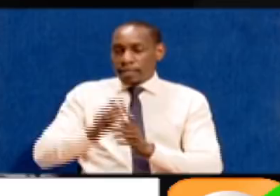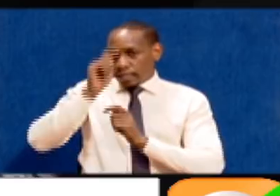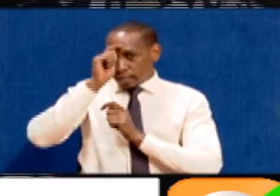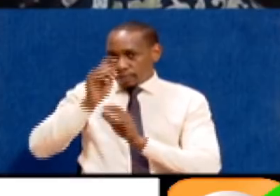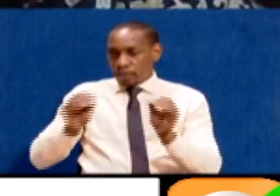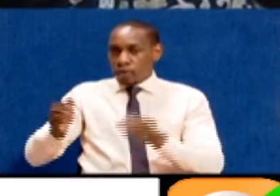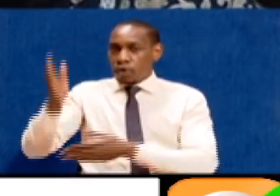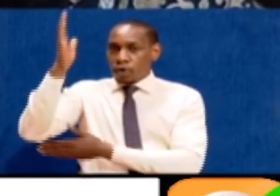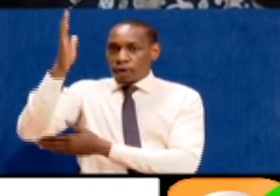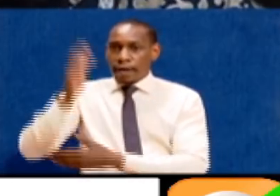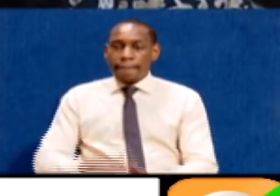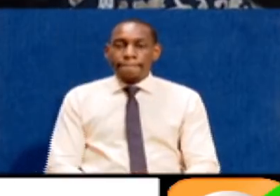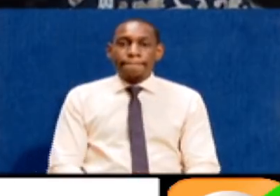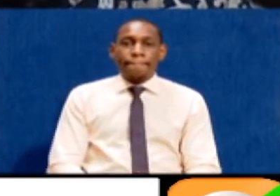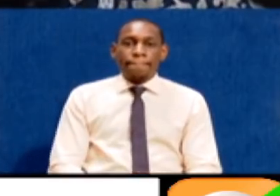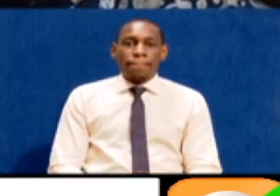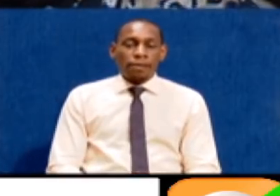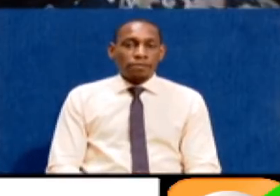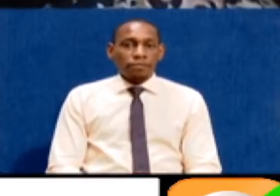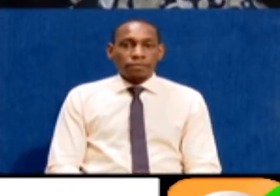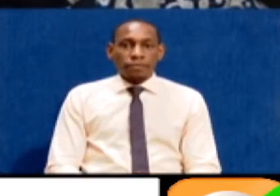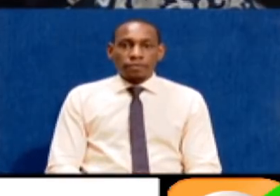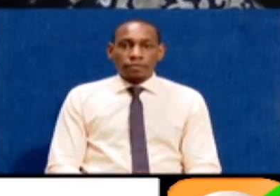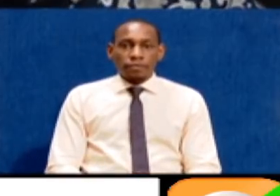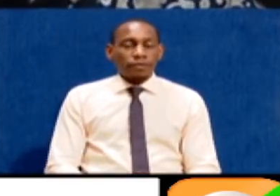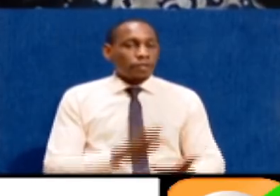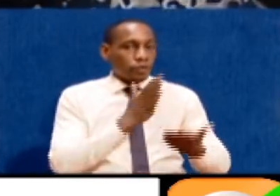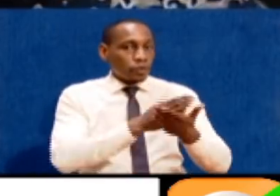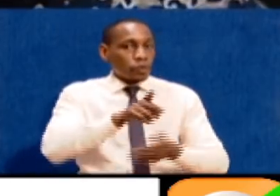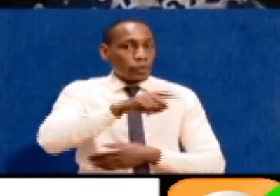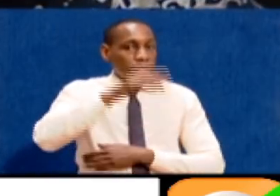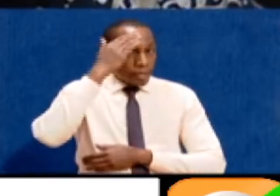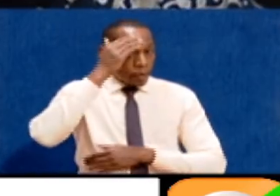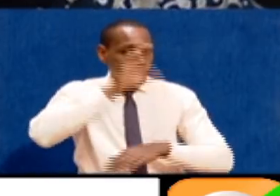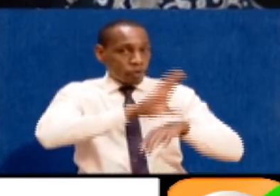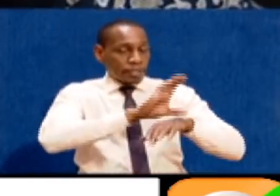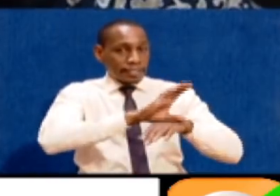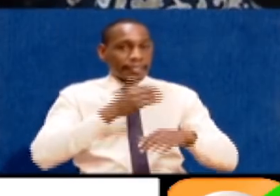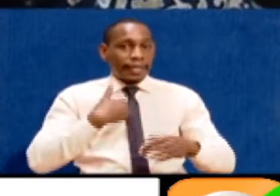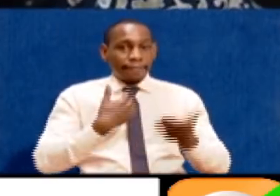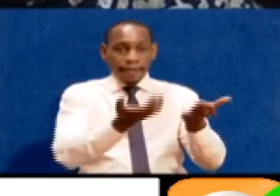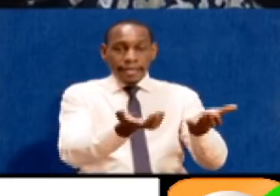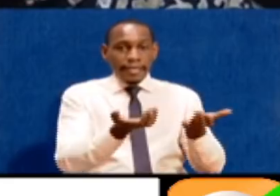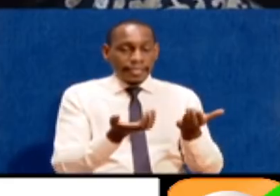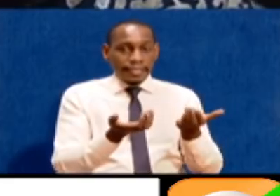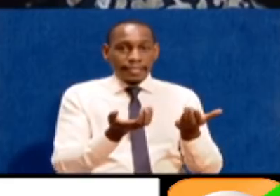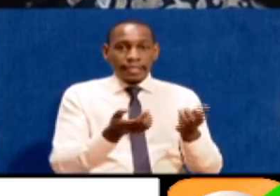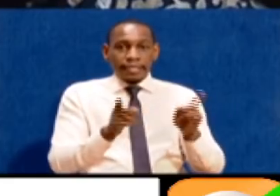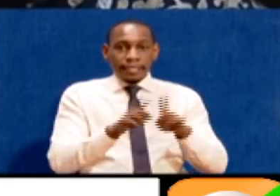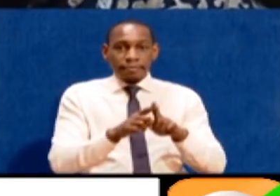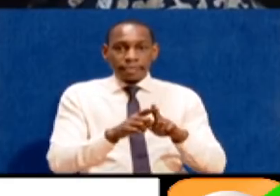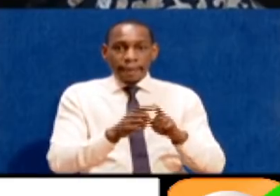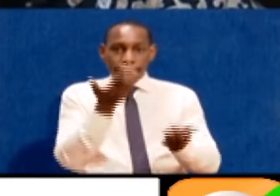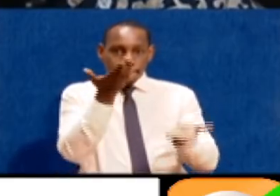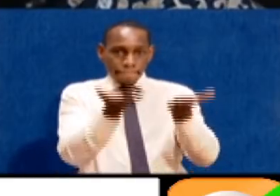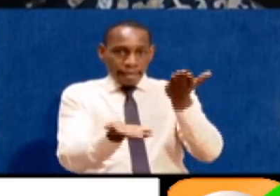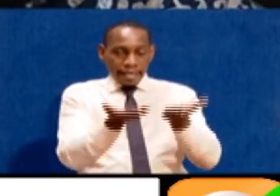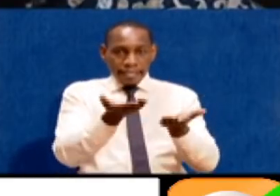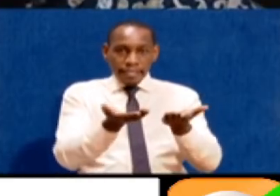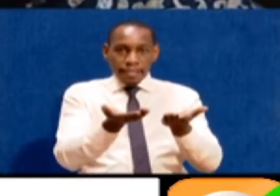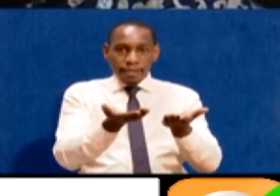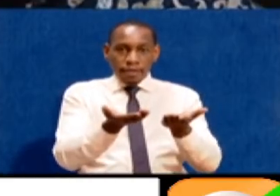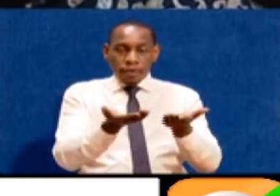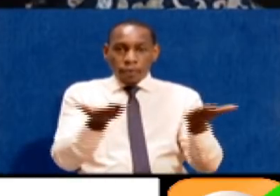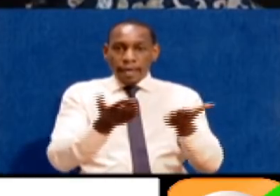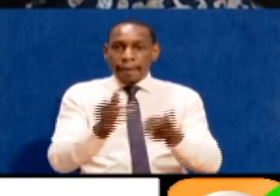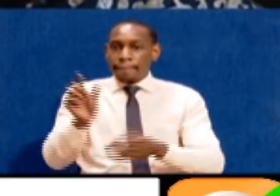God. And one thing that comes to mind, of course we know that churches have needs, Bishop. Where do you draw the line between someone who simply